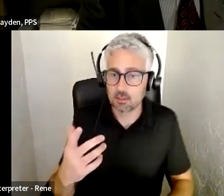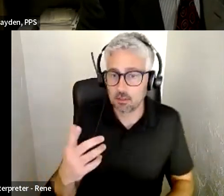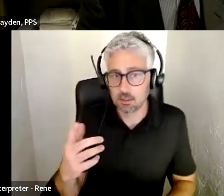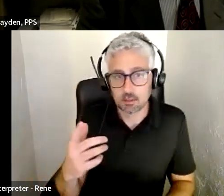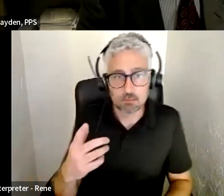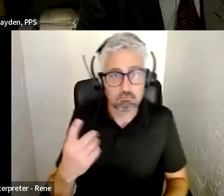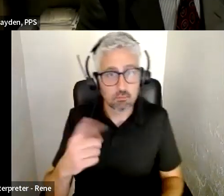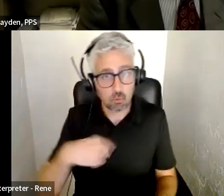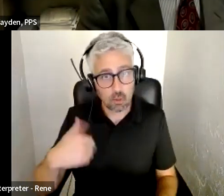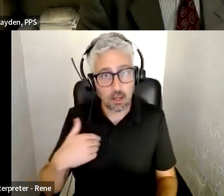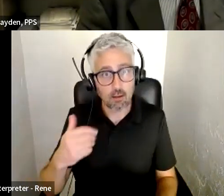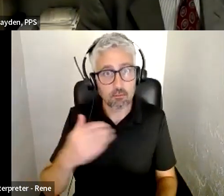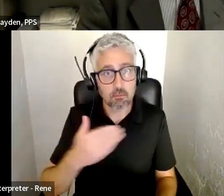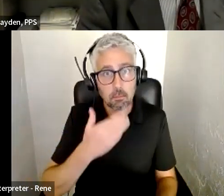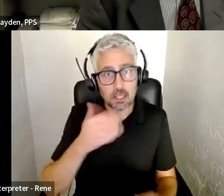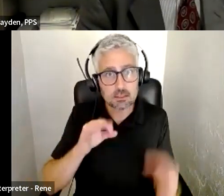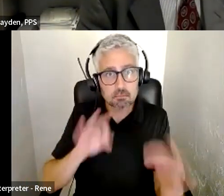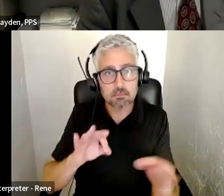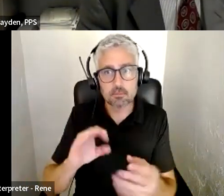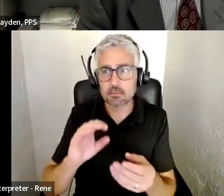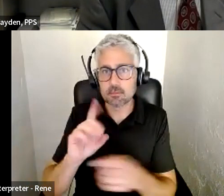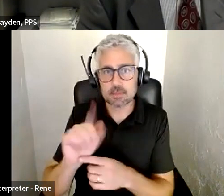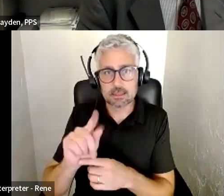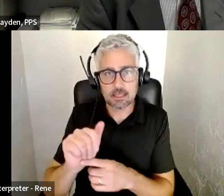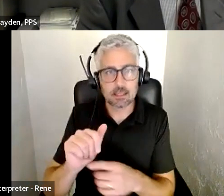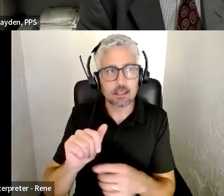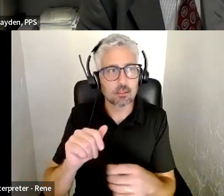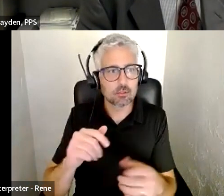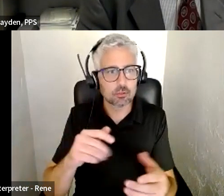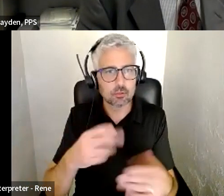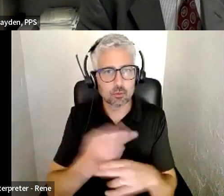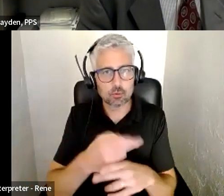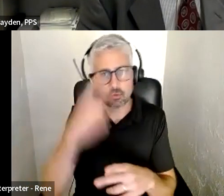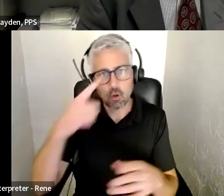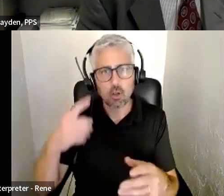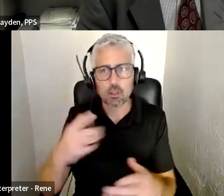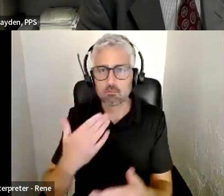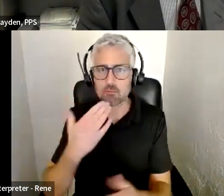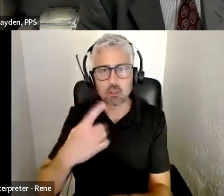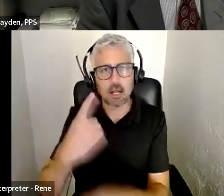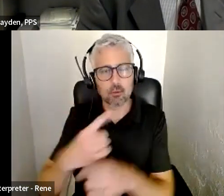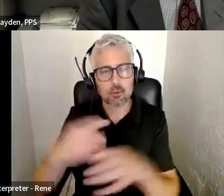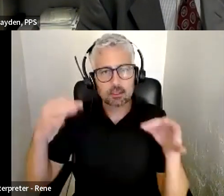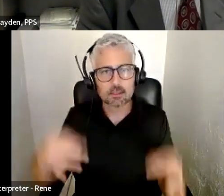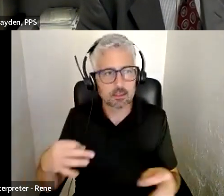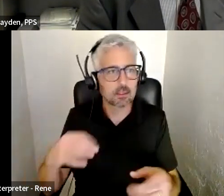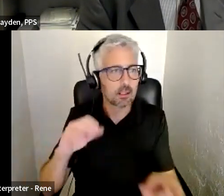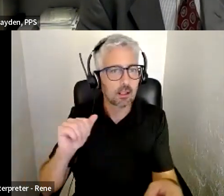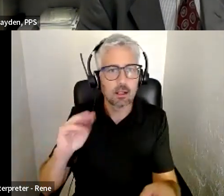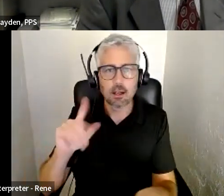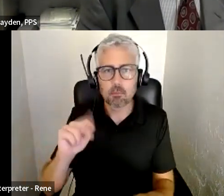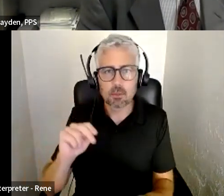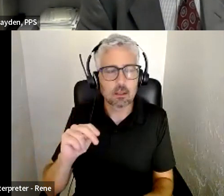to make accurate decisions? And that feels like an area that Amlan and me and some others on